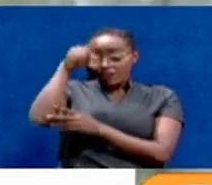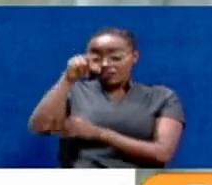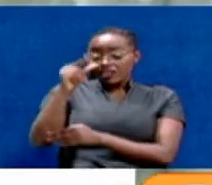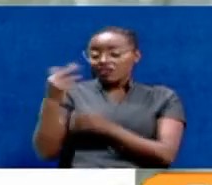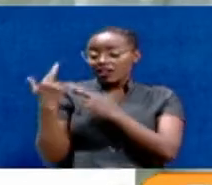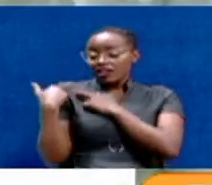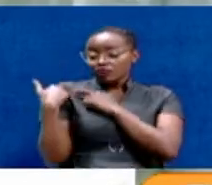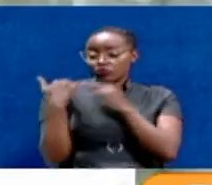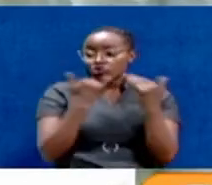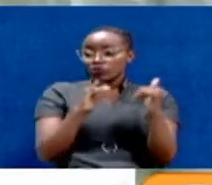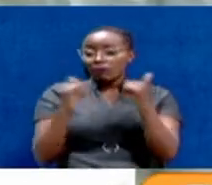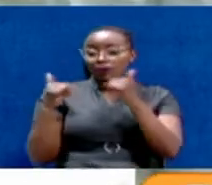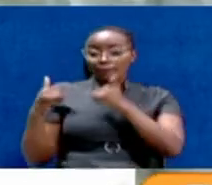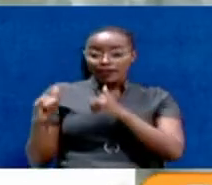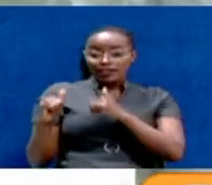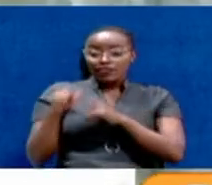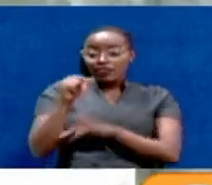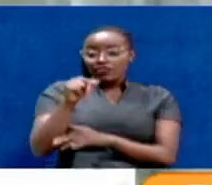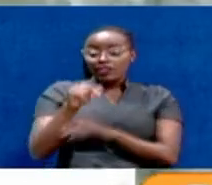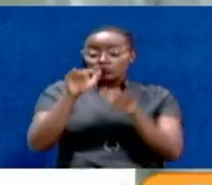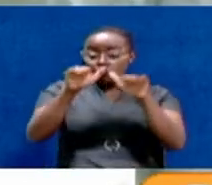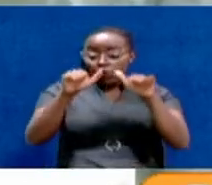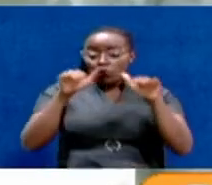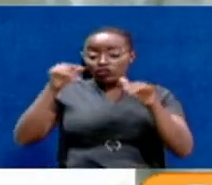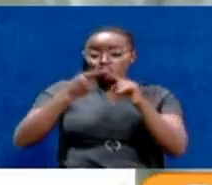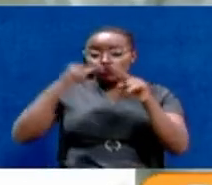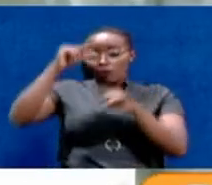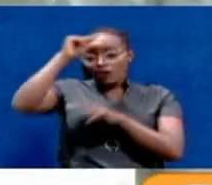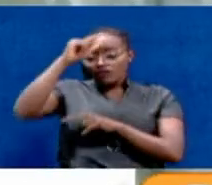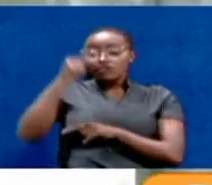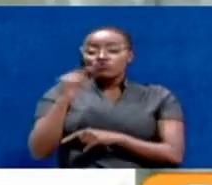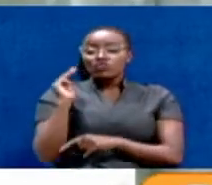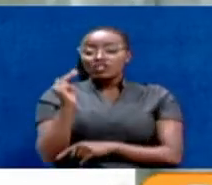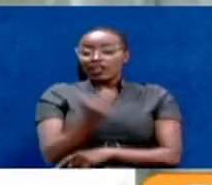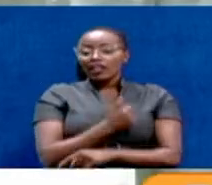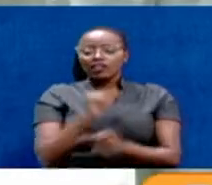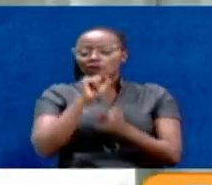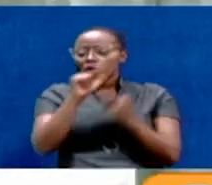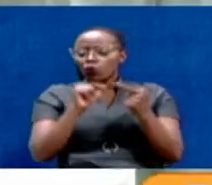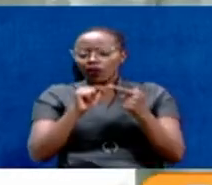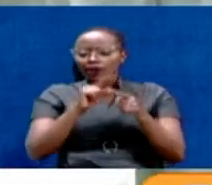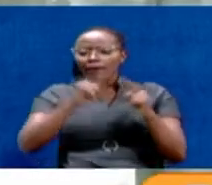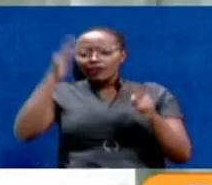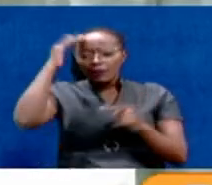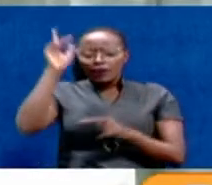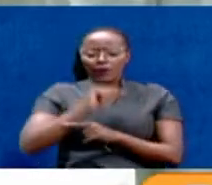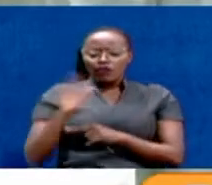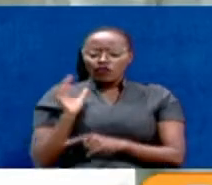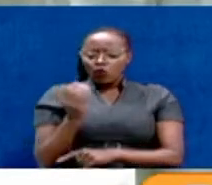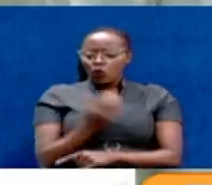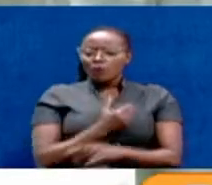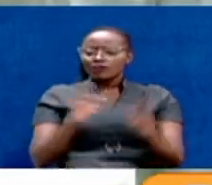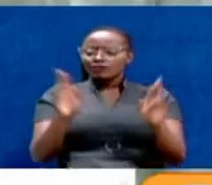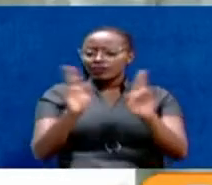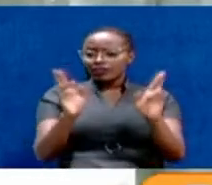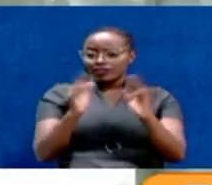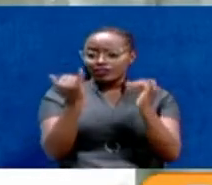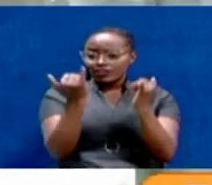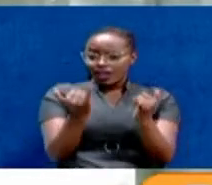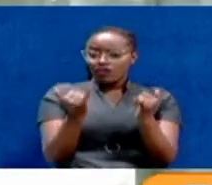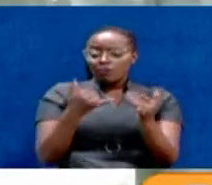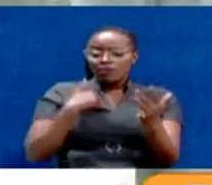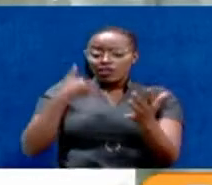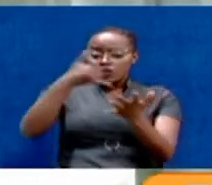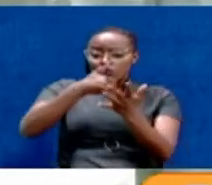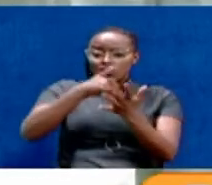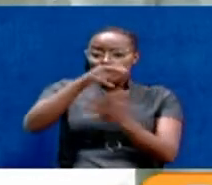to implement, and that is what we are waiting from the government to tell us when. But I know the committee is set. I'm part